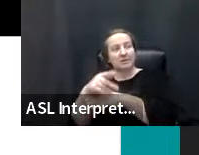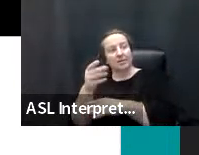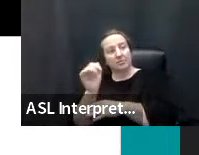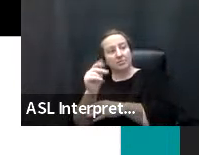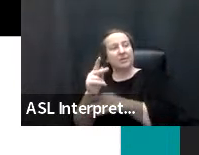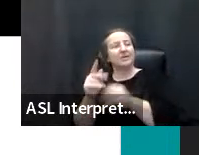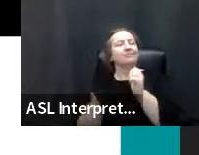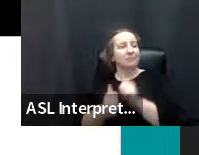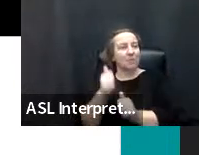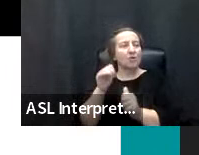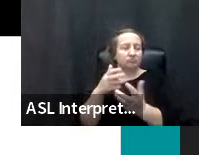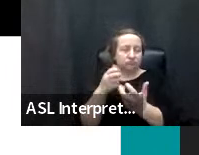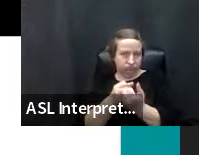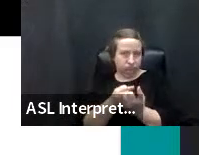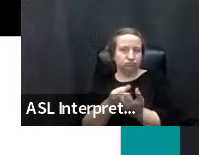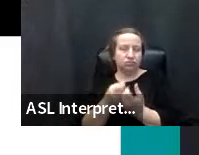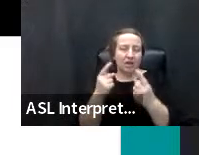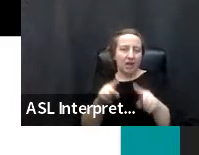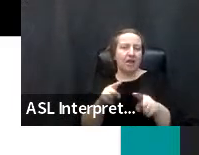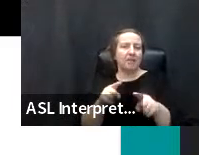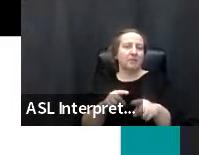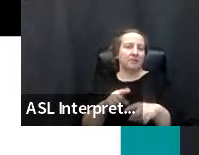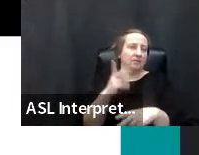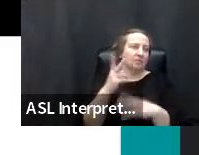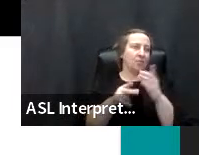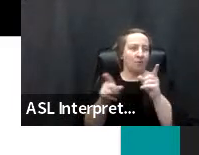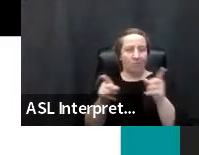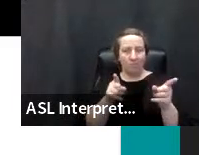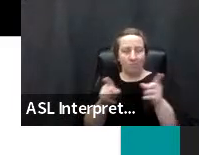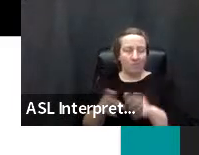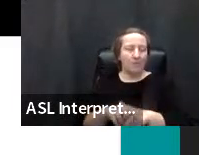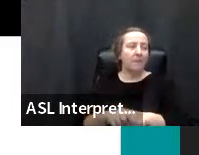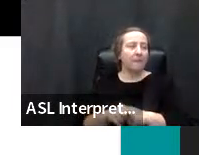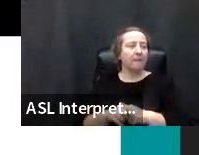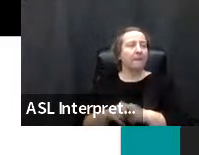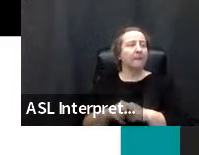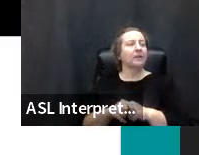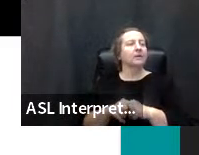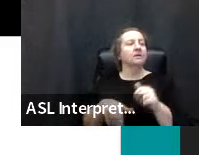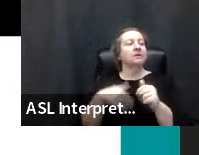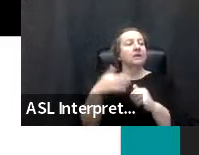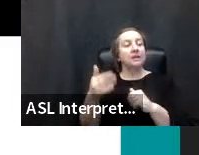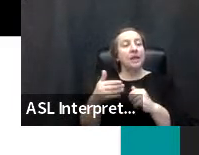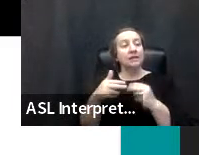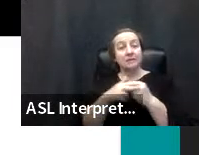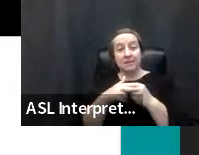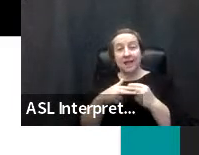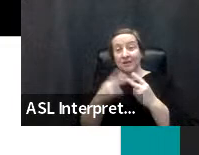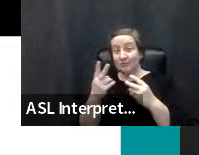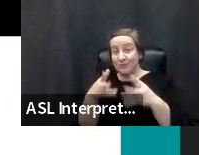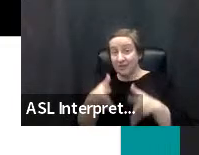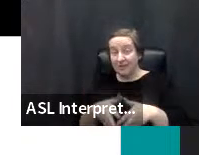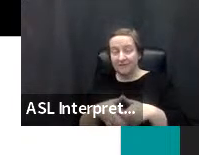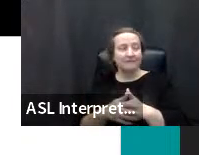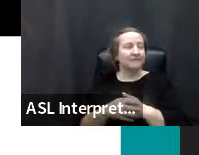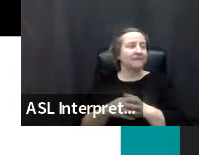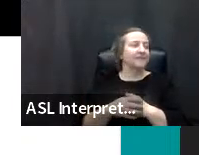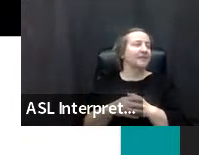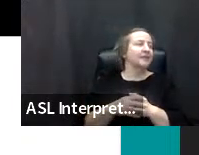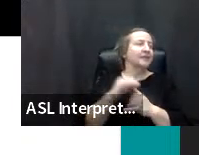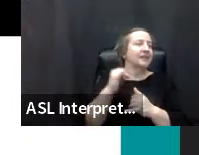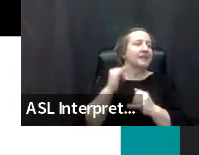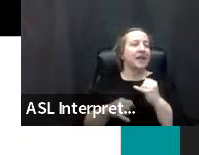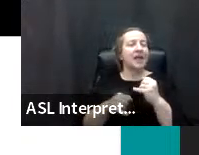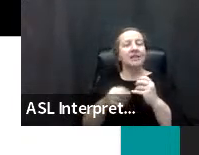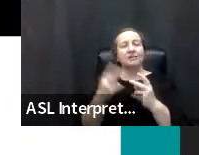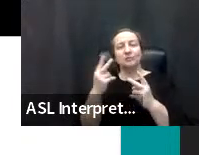occurring and kind of peaking in those 2 time periods. Next slide, I got 2 more slides to go. So the last 2 slides deal